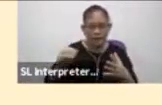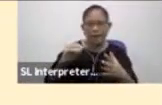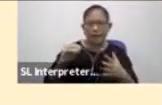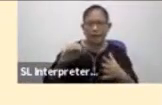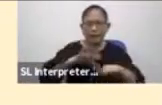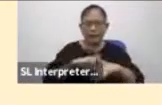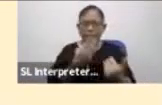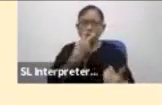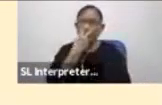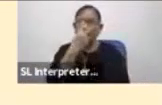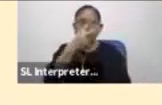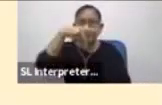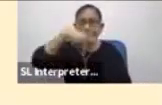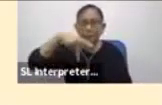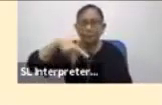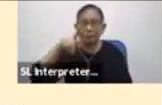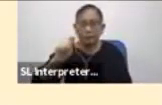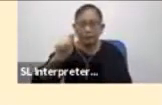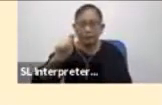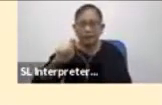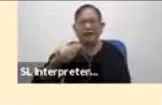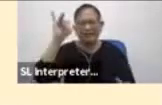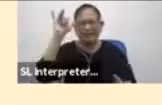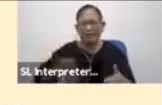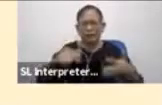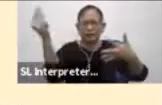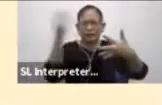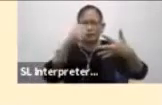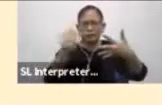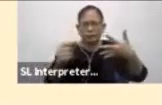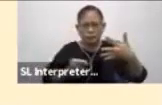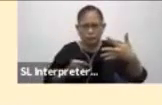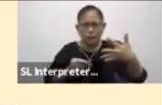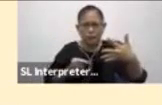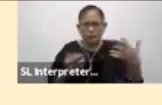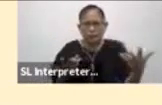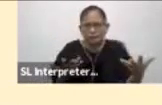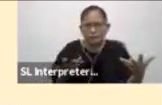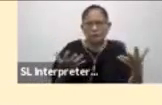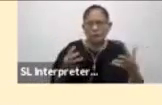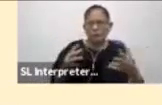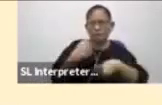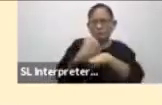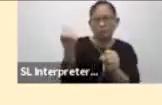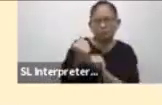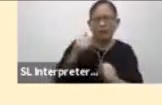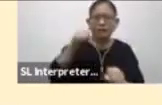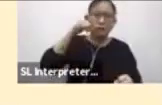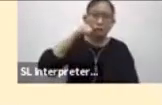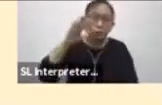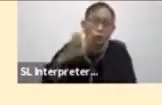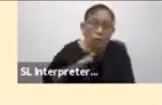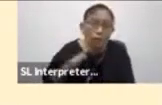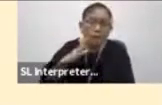in the slides, these are the points that put the women and girls at a greater risk of GBV